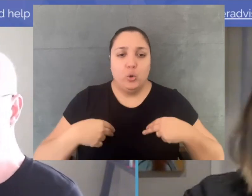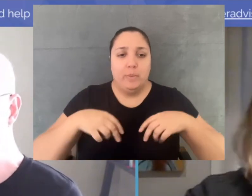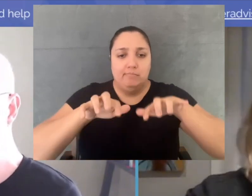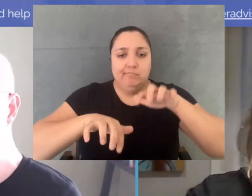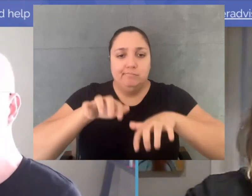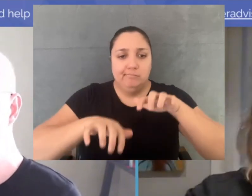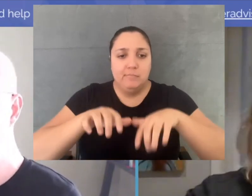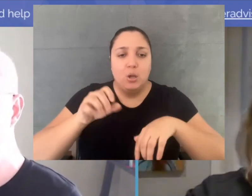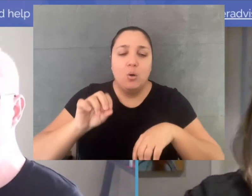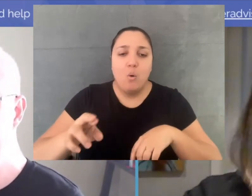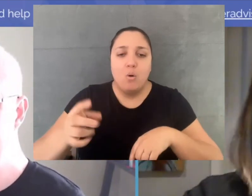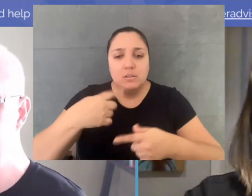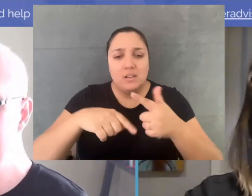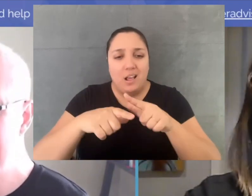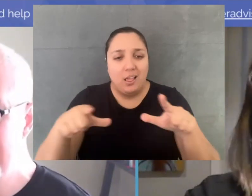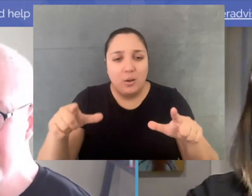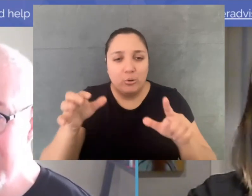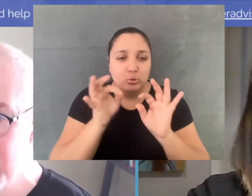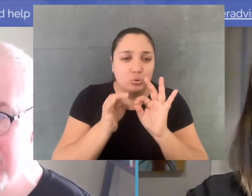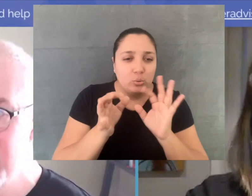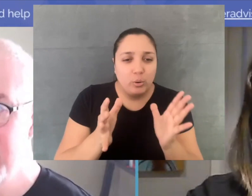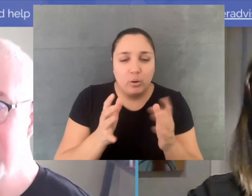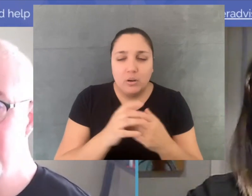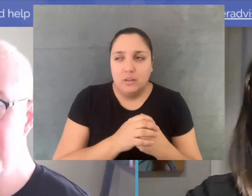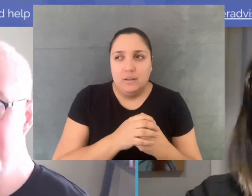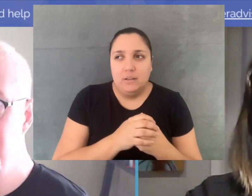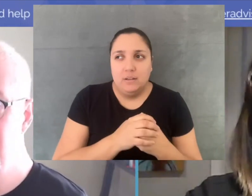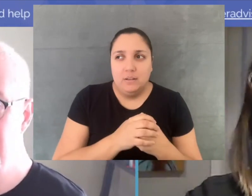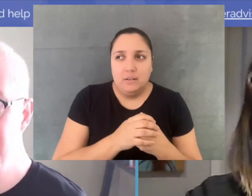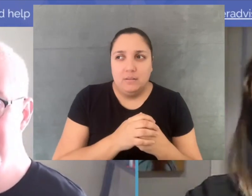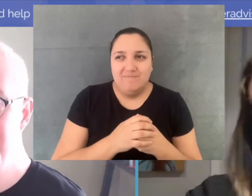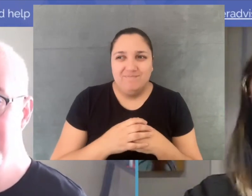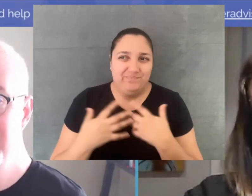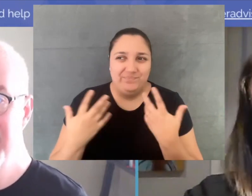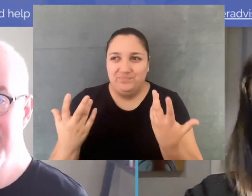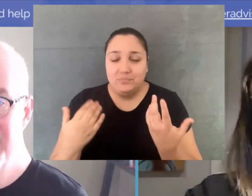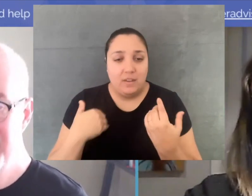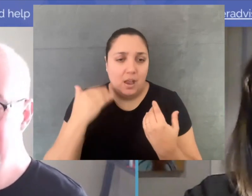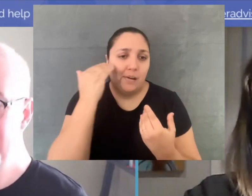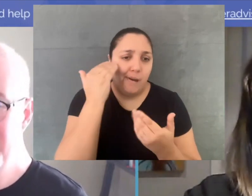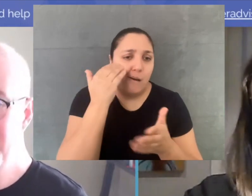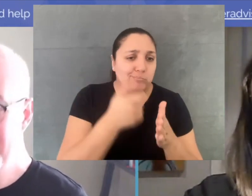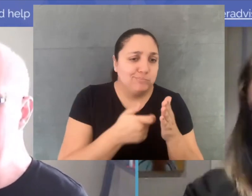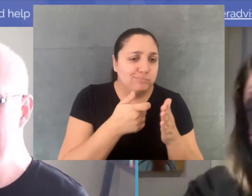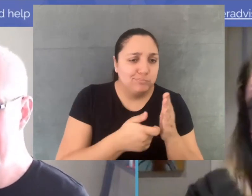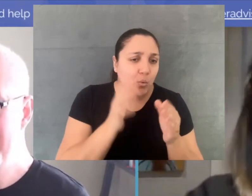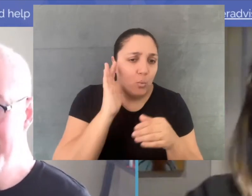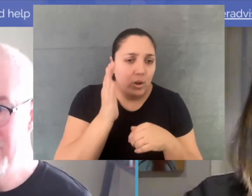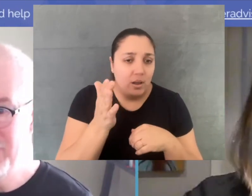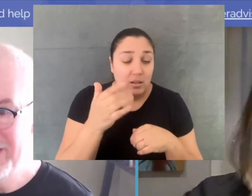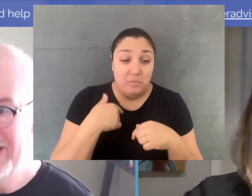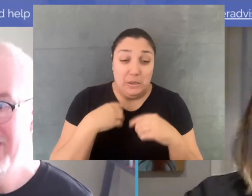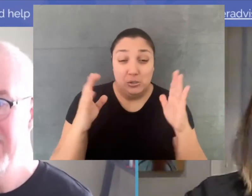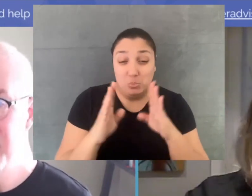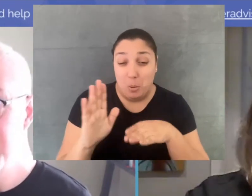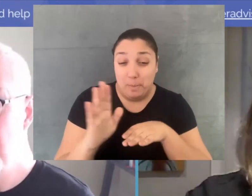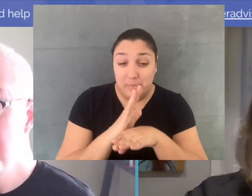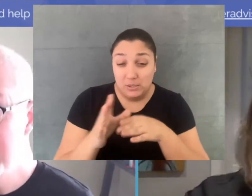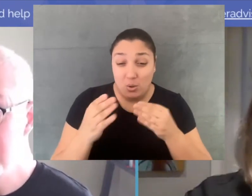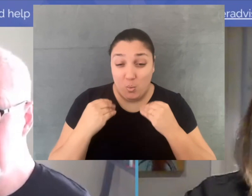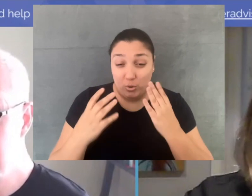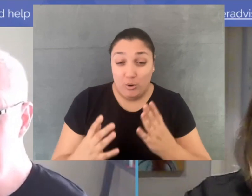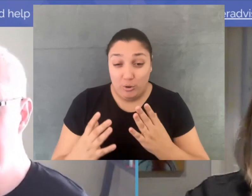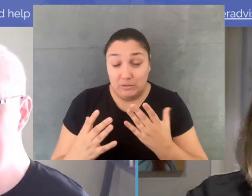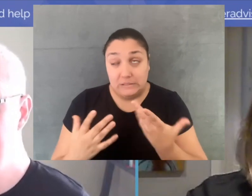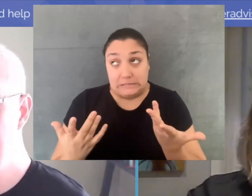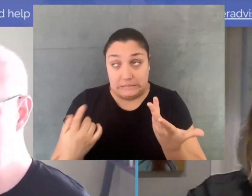human captioning or sign language, around this, I know there's cost involved with that. And as a small